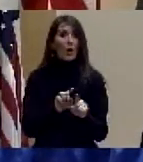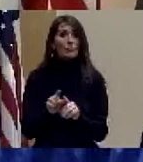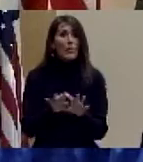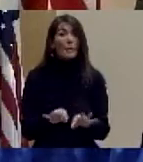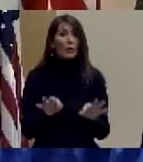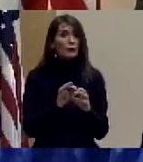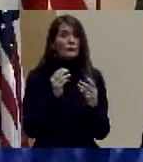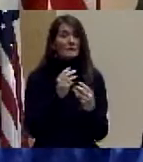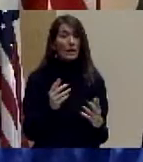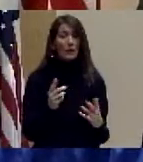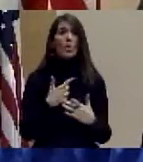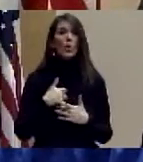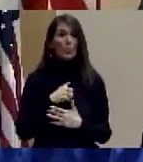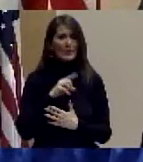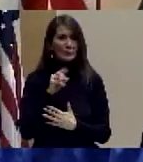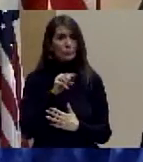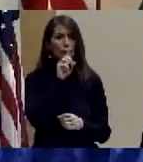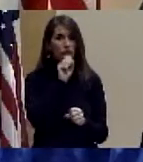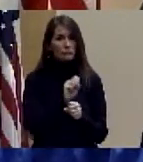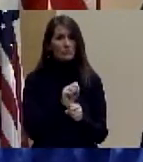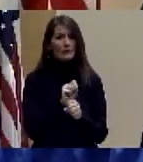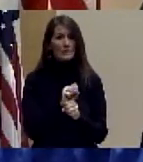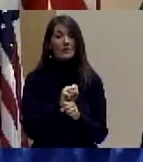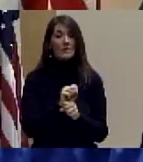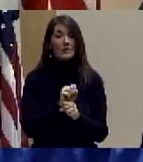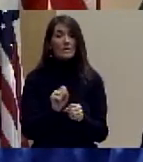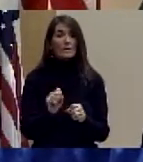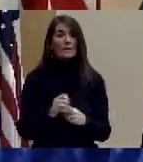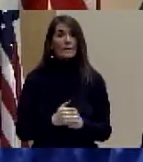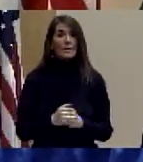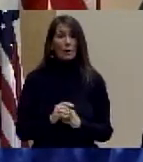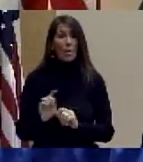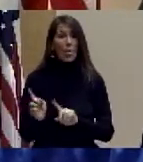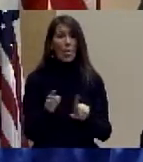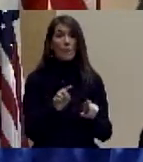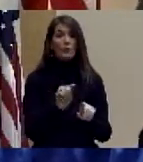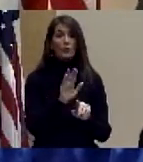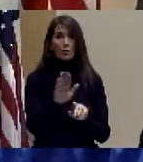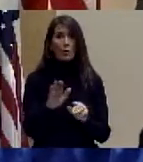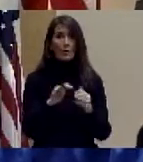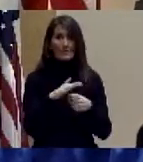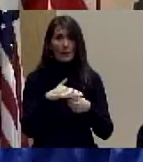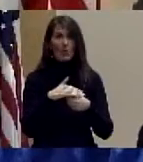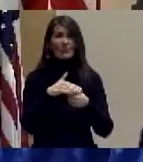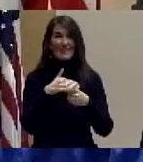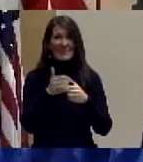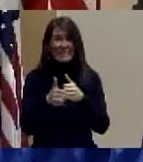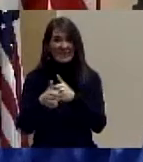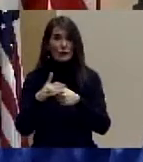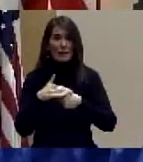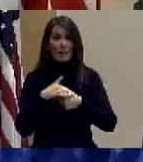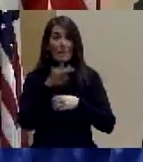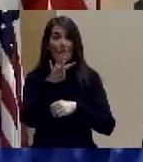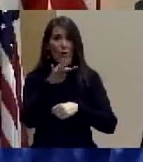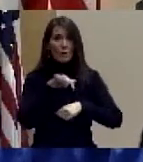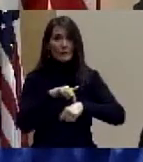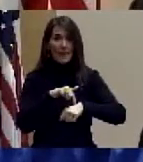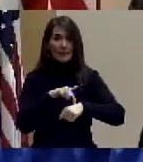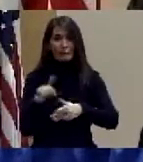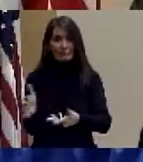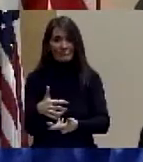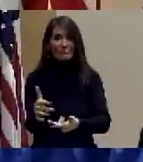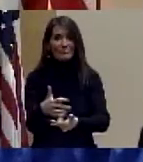that we do circulate four times through the entire town of Brighton to pick up leaves,